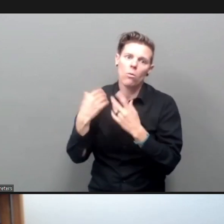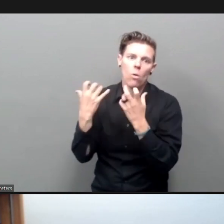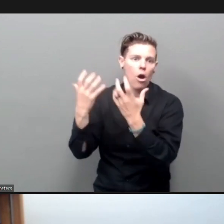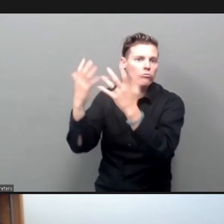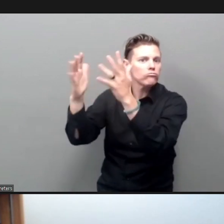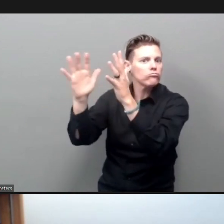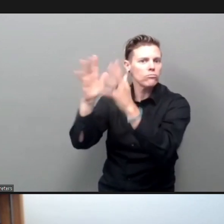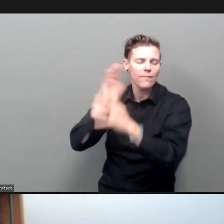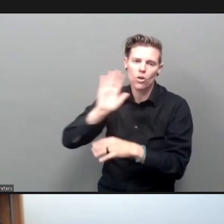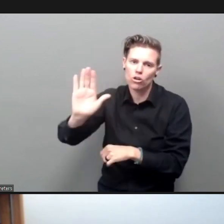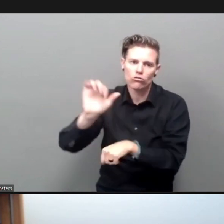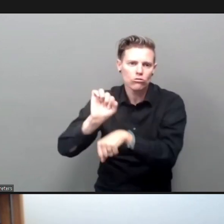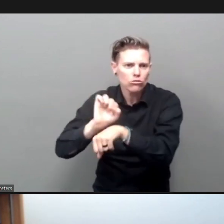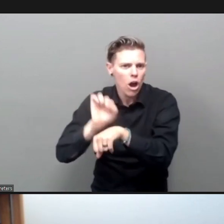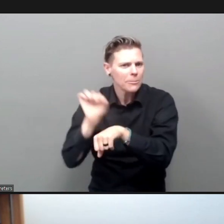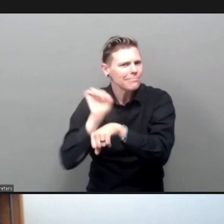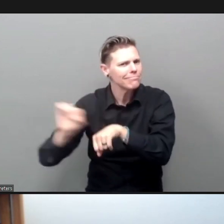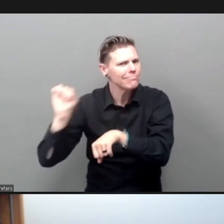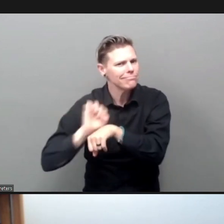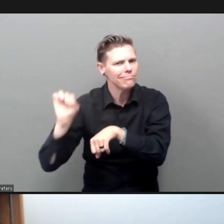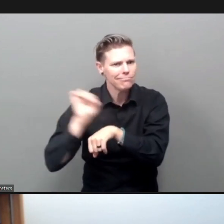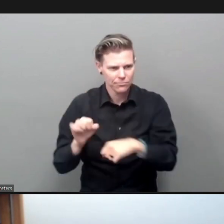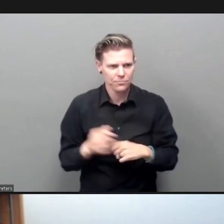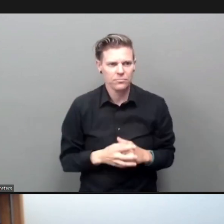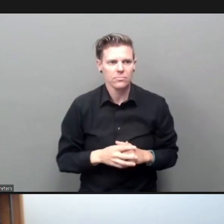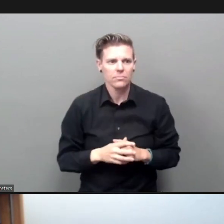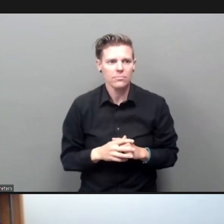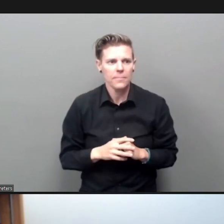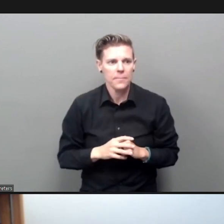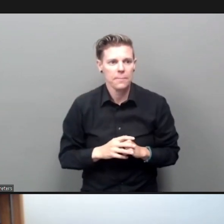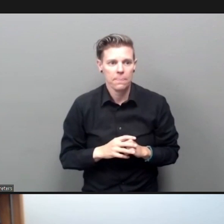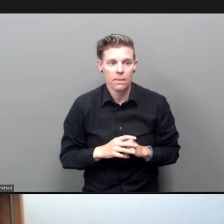And thanks for the great question, Julia.